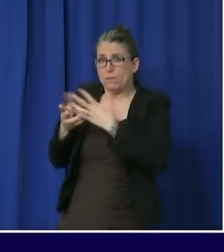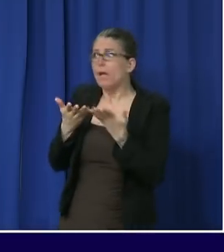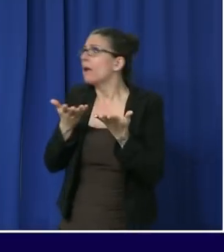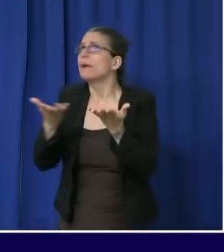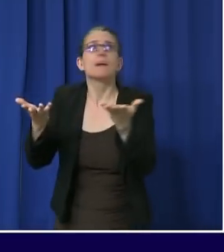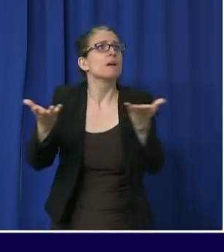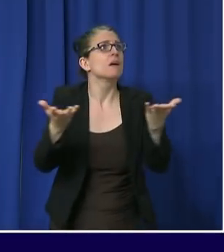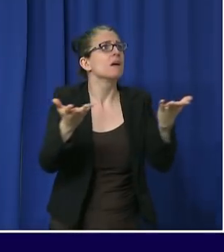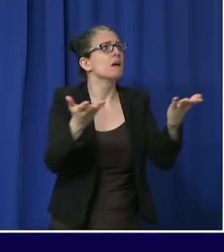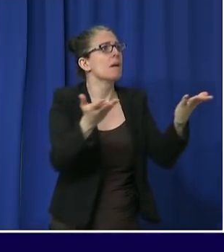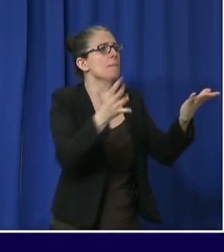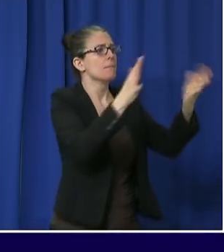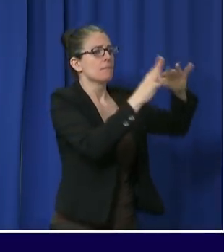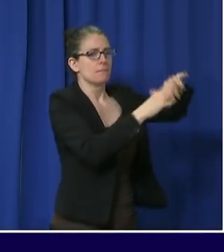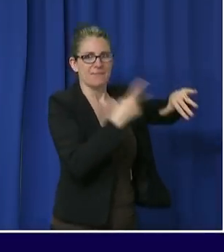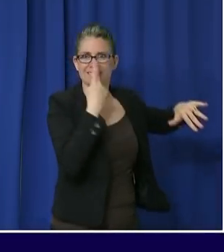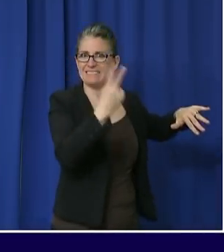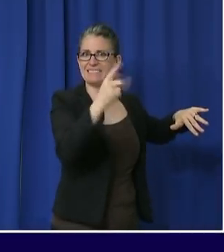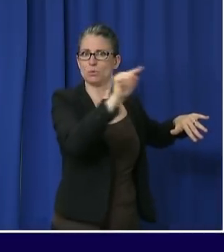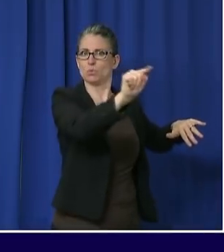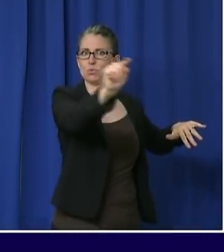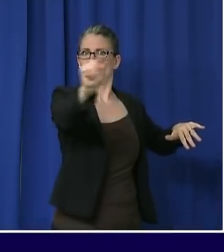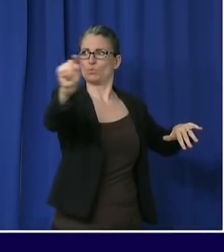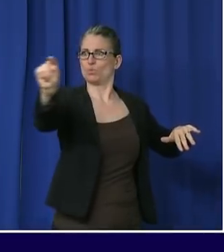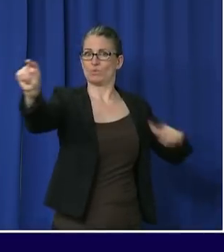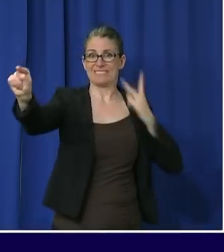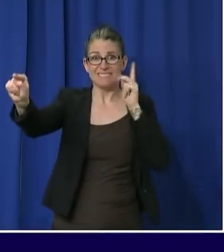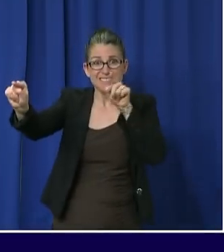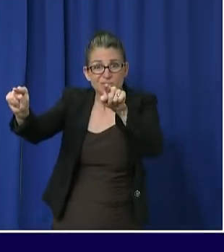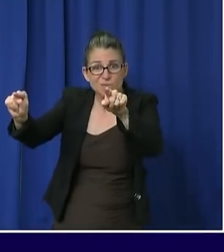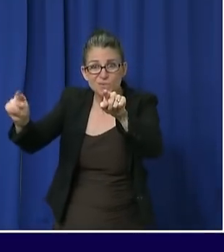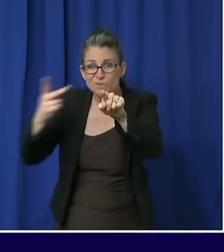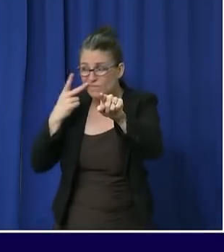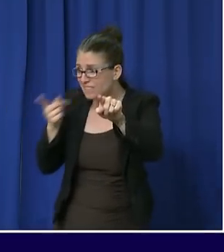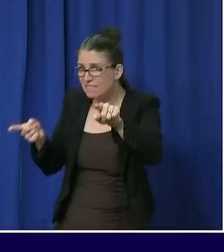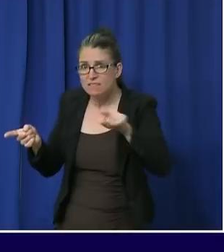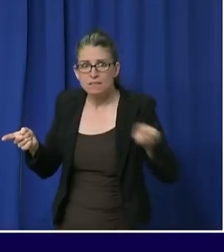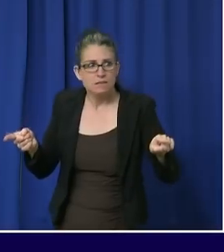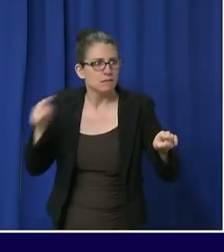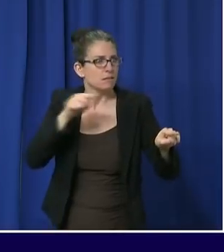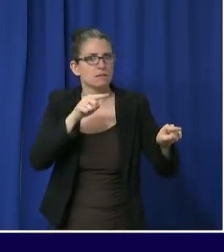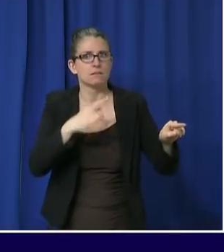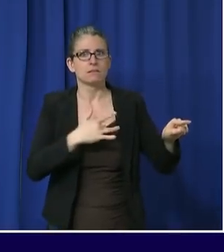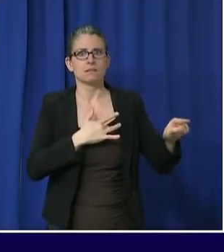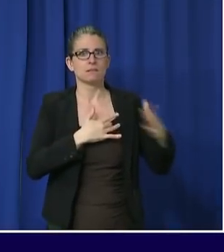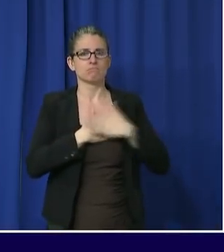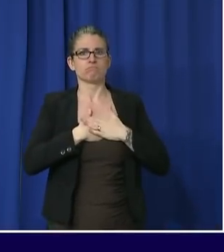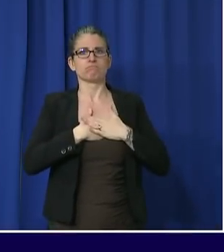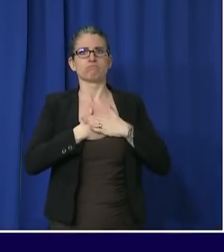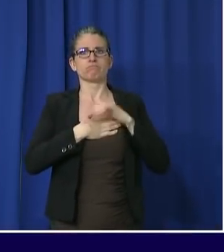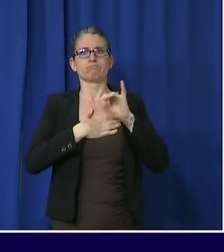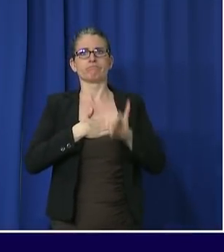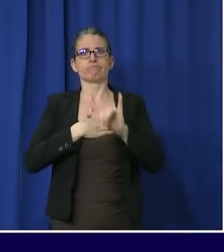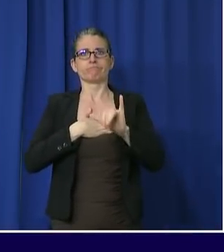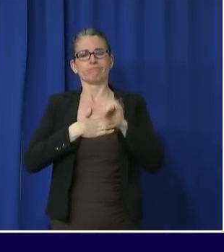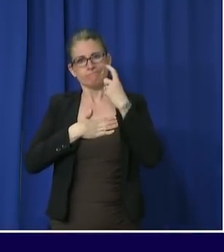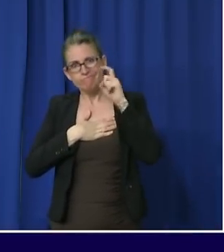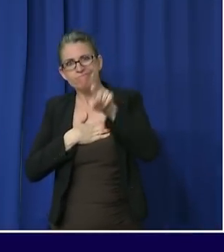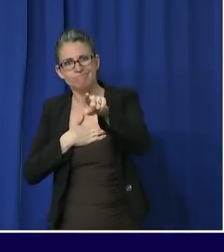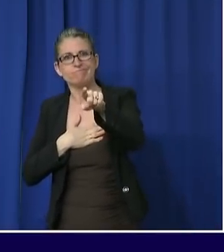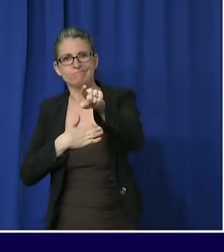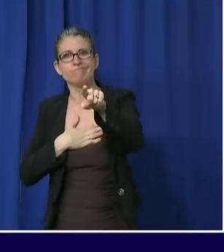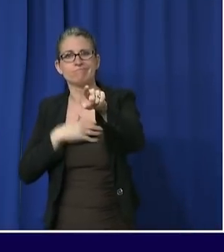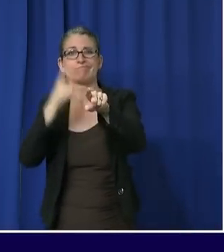In fact, it's because in the face of the coronavirus that we now see them. And we now see that the work they